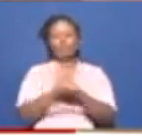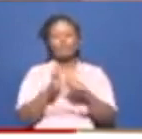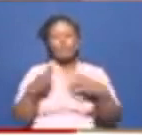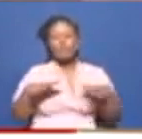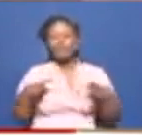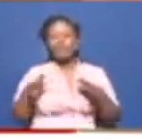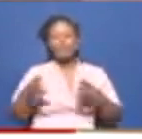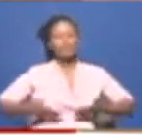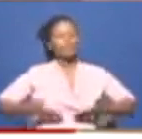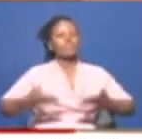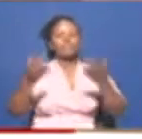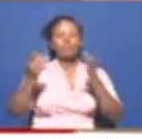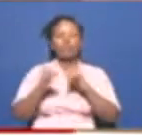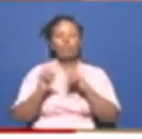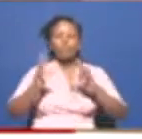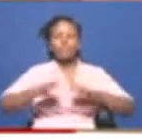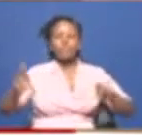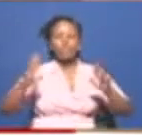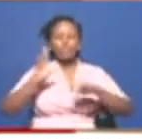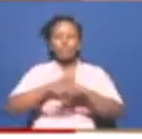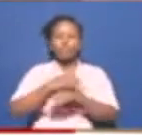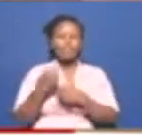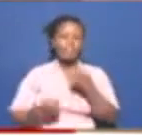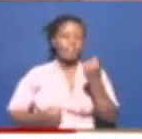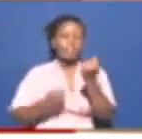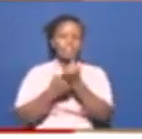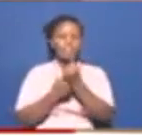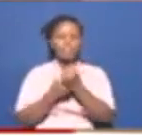be willing to get assistance, and the only assistance is corrective surgery.